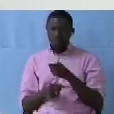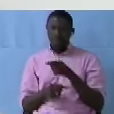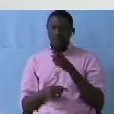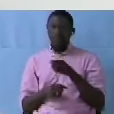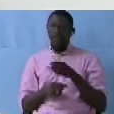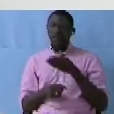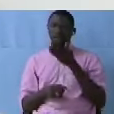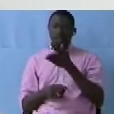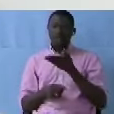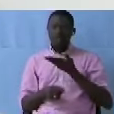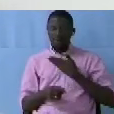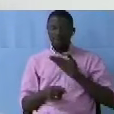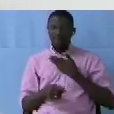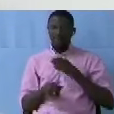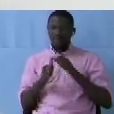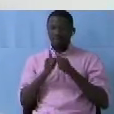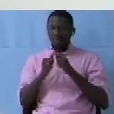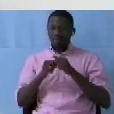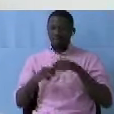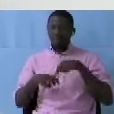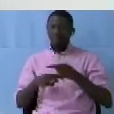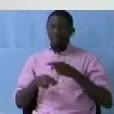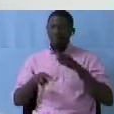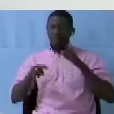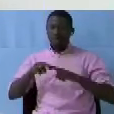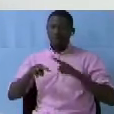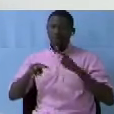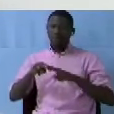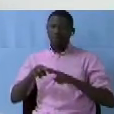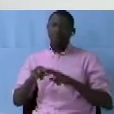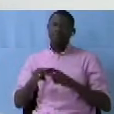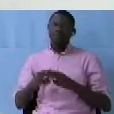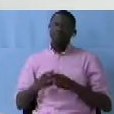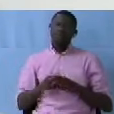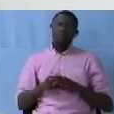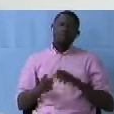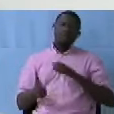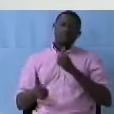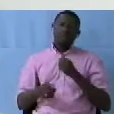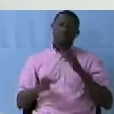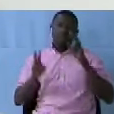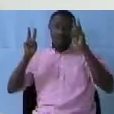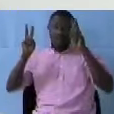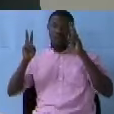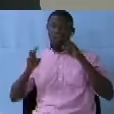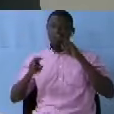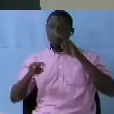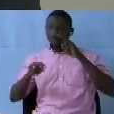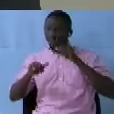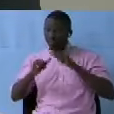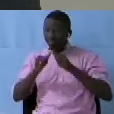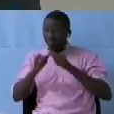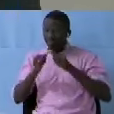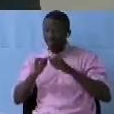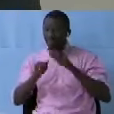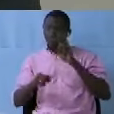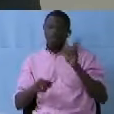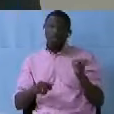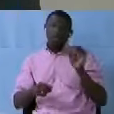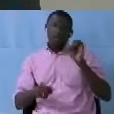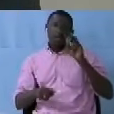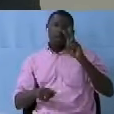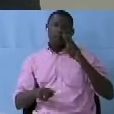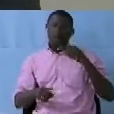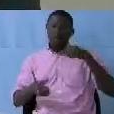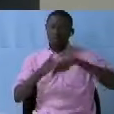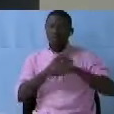there was a cure for HIV/AIDS and that he would cure HIV in 3 days.